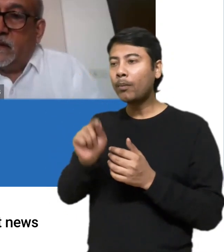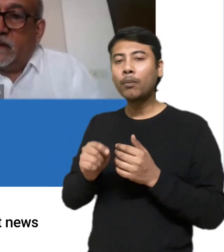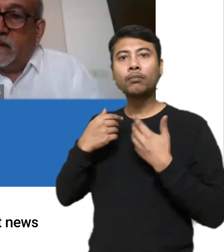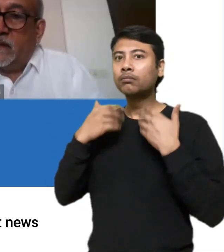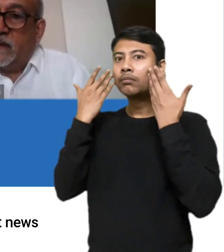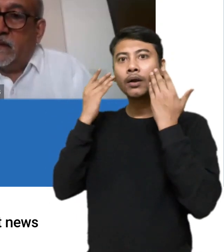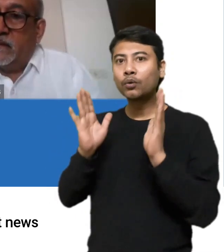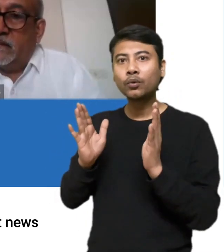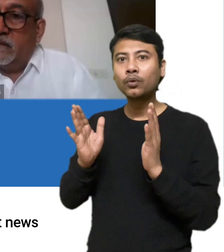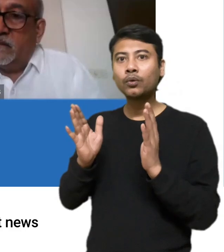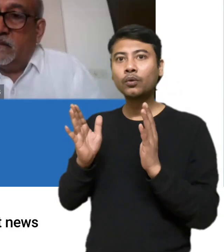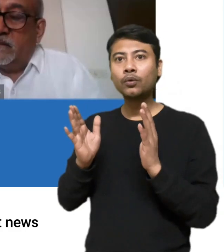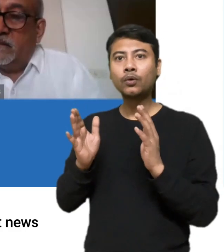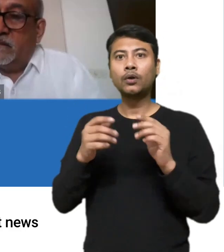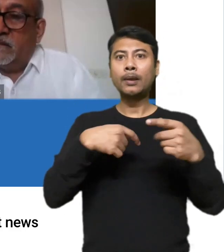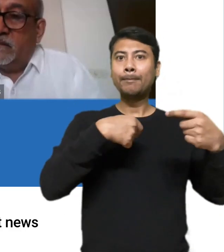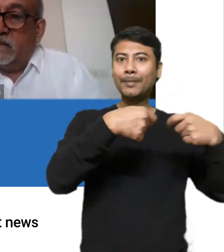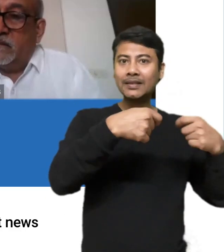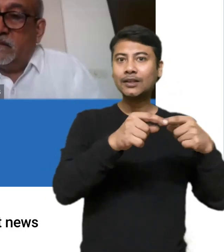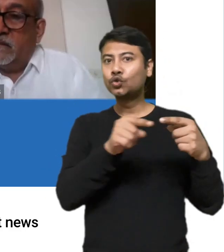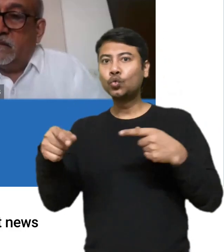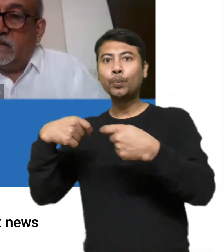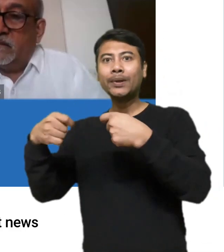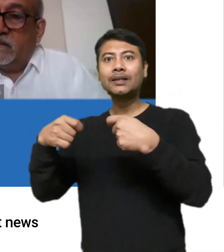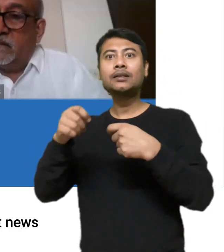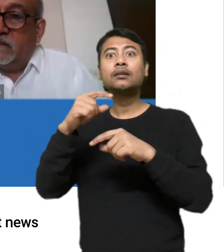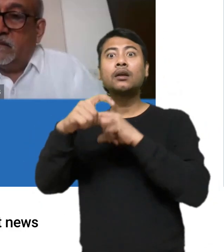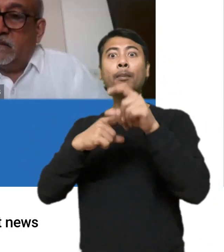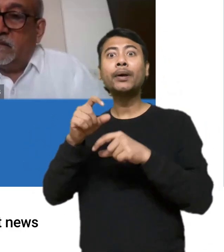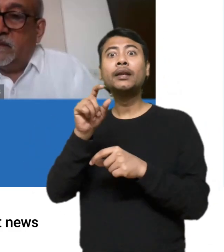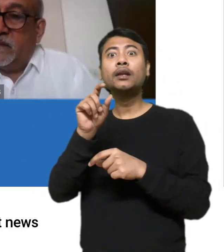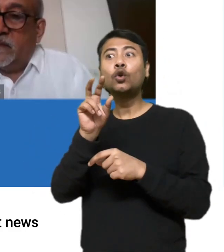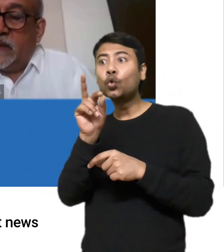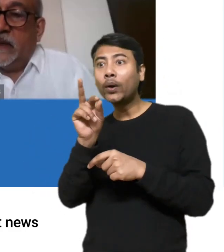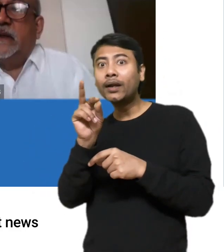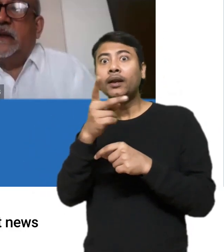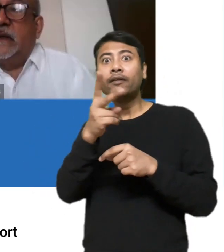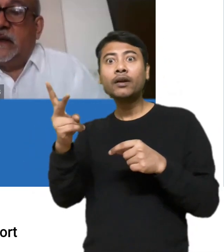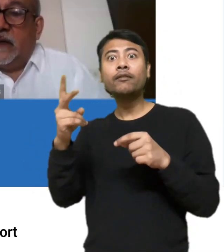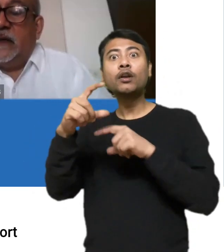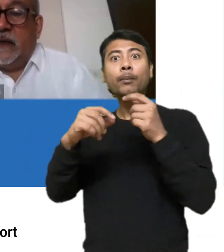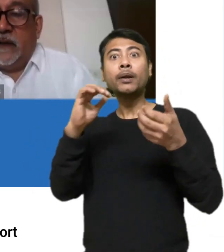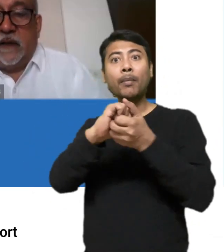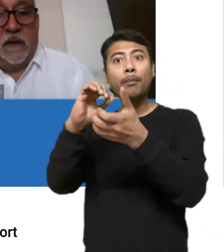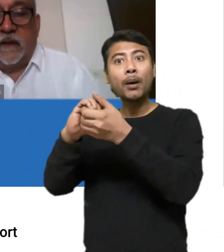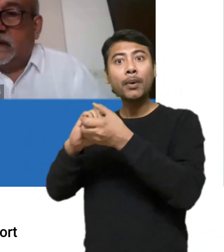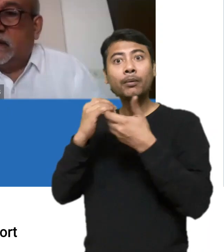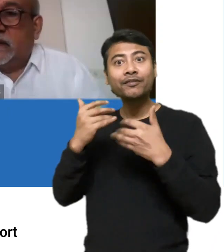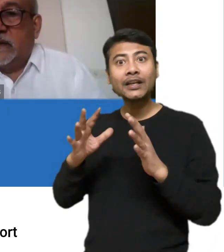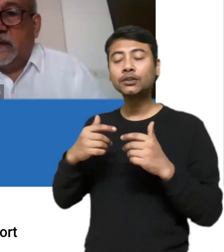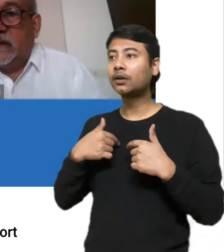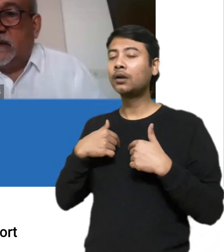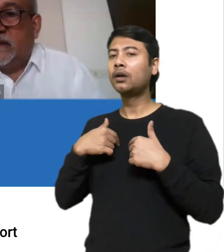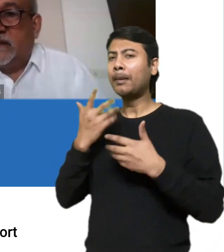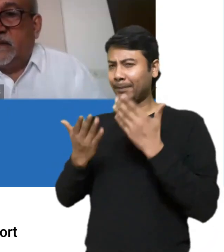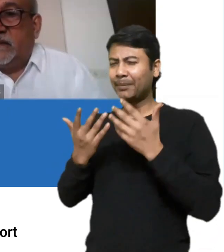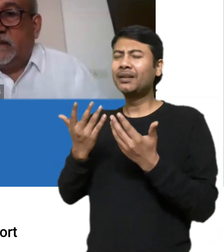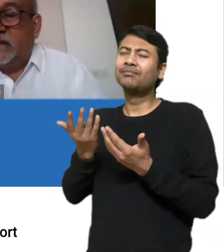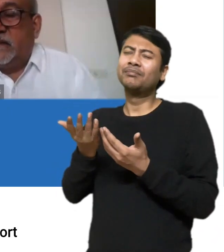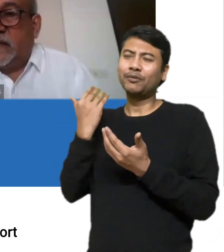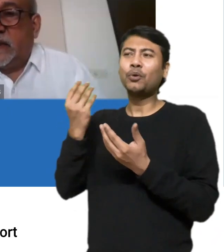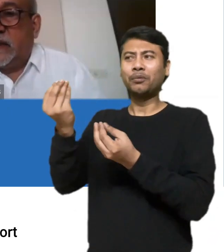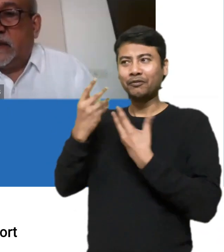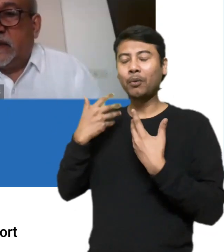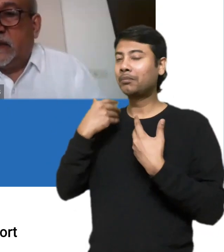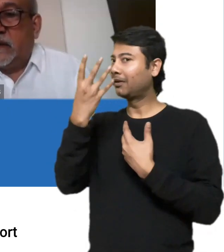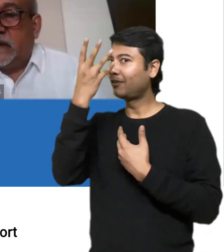B2B impact with 20 companies. That's a great news, at least to yeah, me. yeah. Maybe I missed it. You might have told it. And